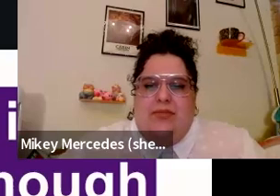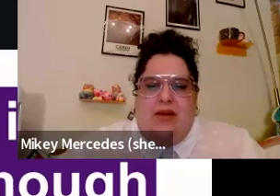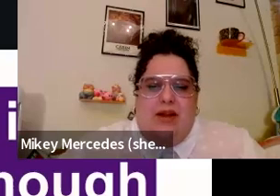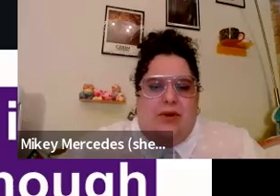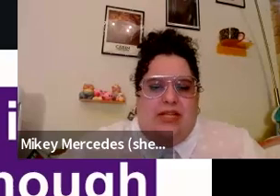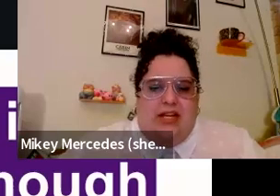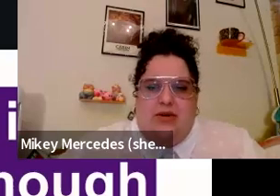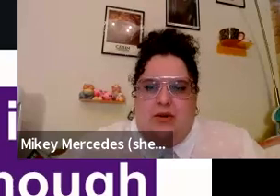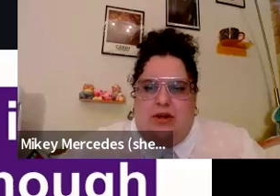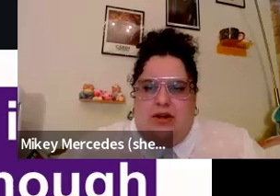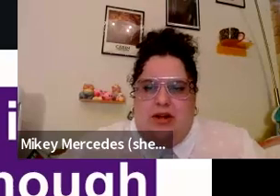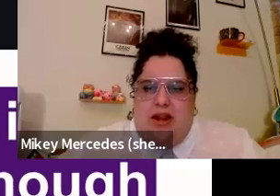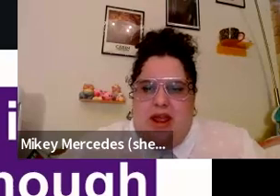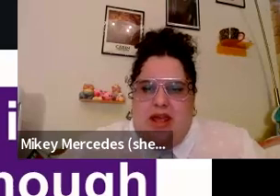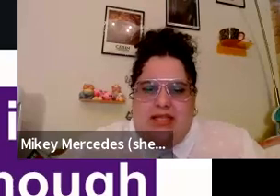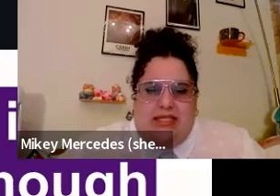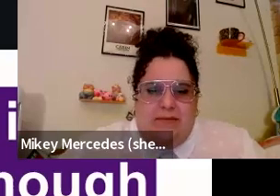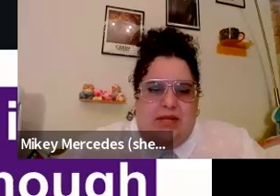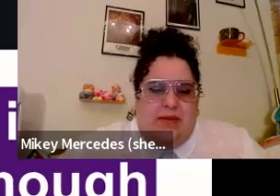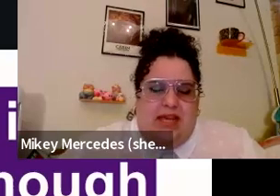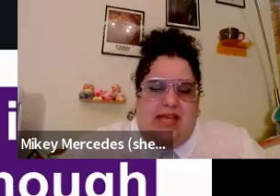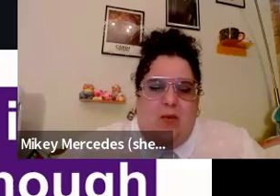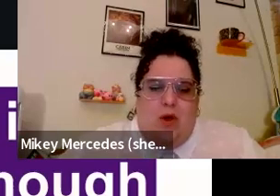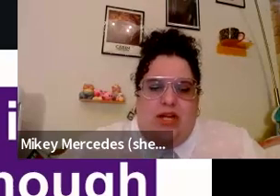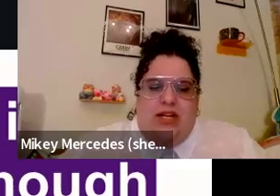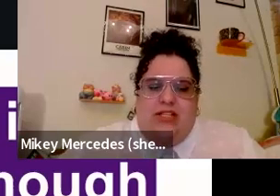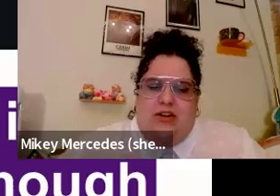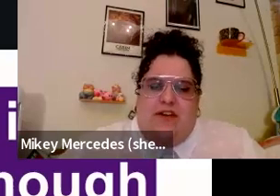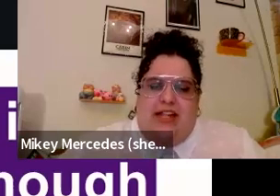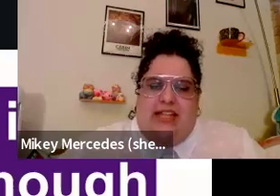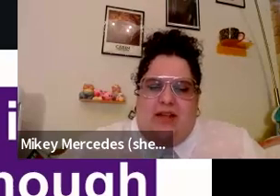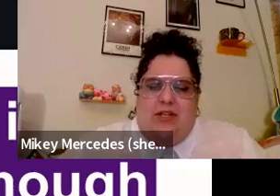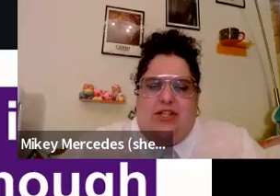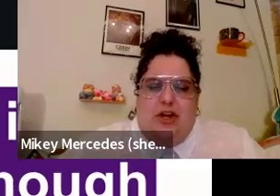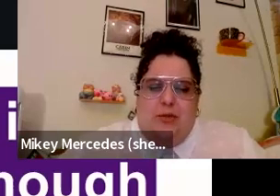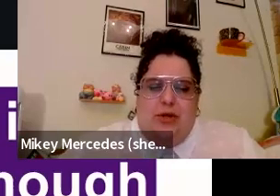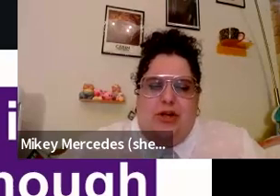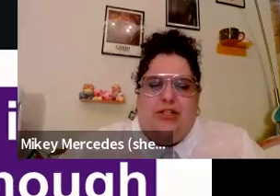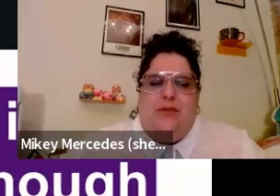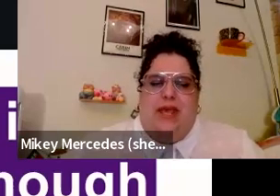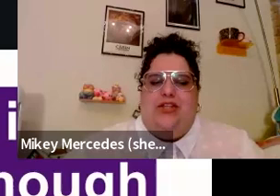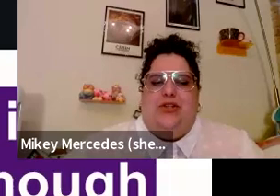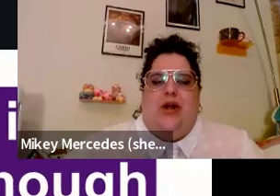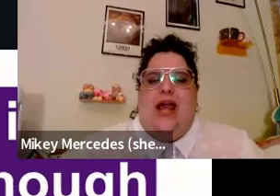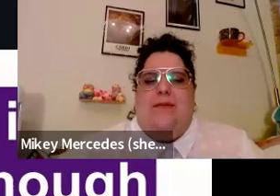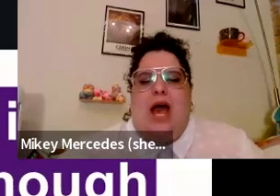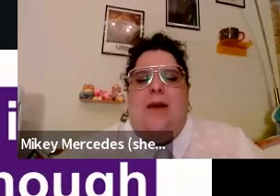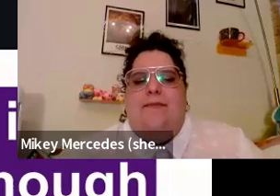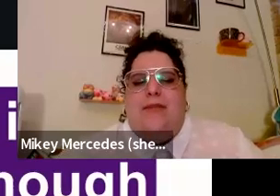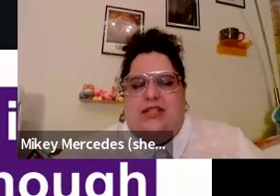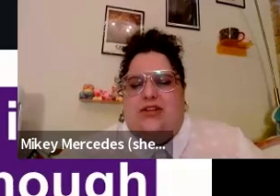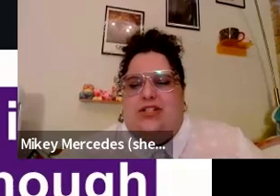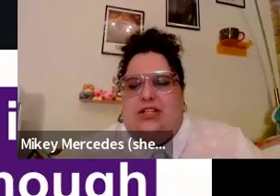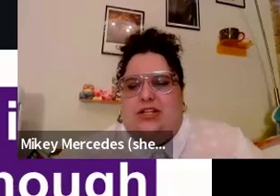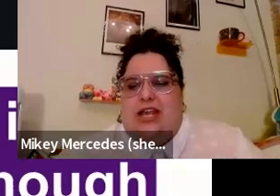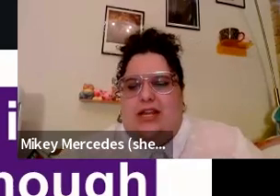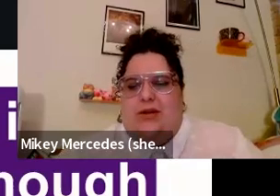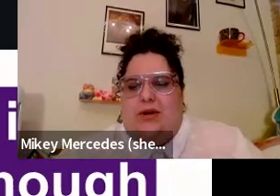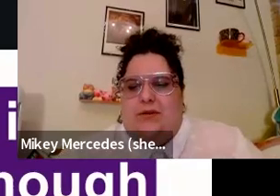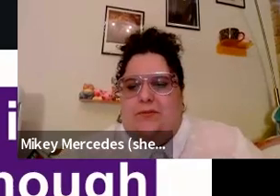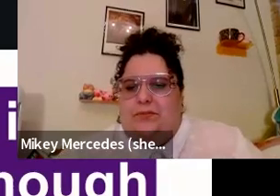to expose my personal life to a system I knew would not fully protect me. My family encouraged me to call